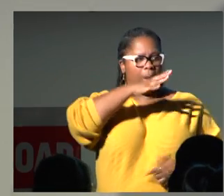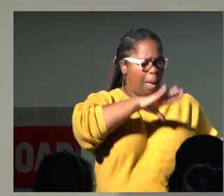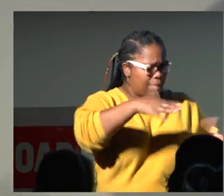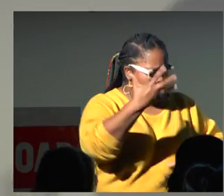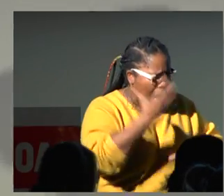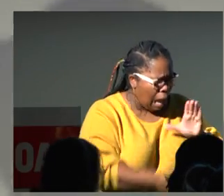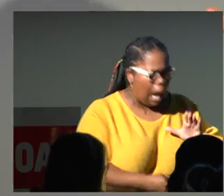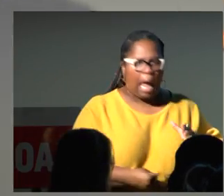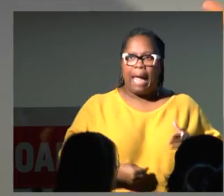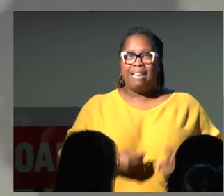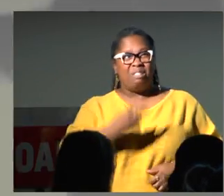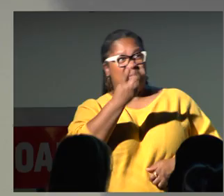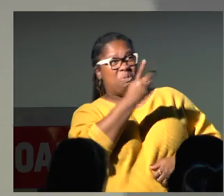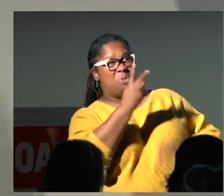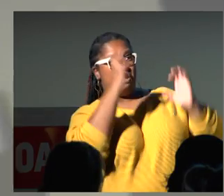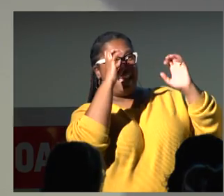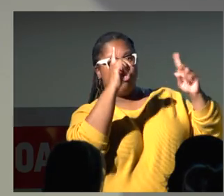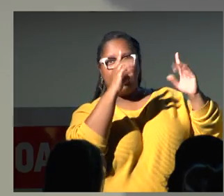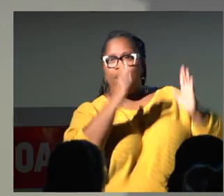these two educators,